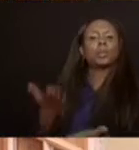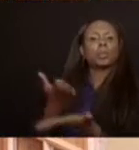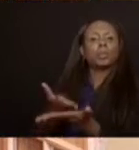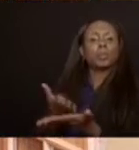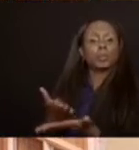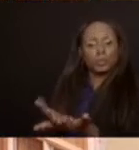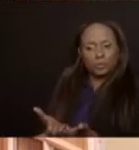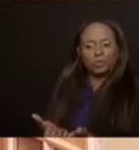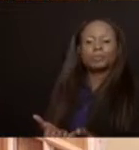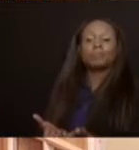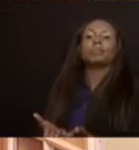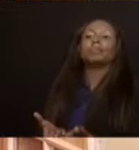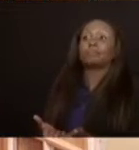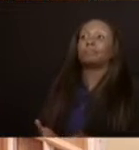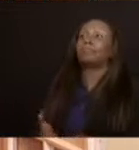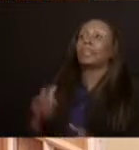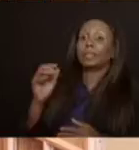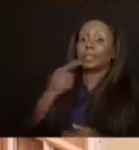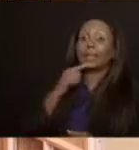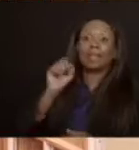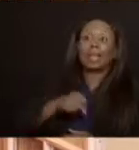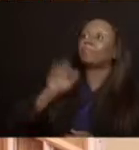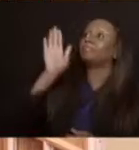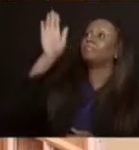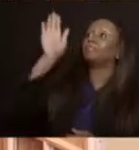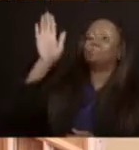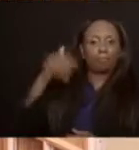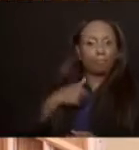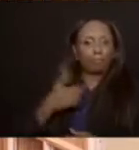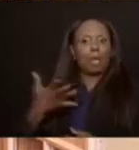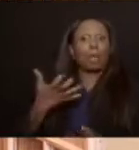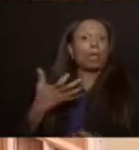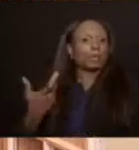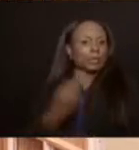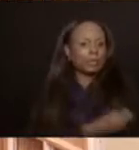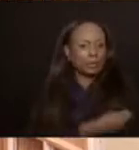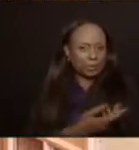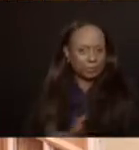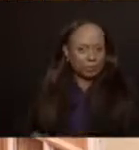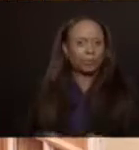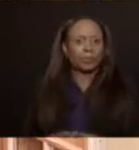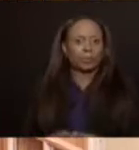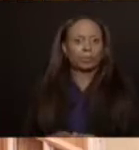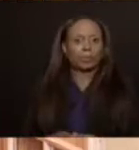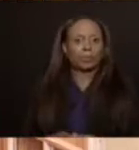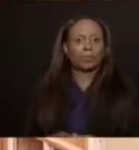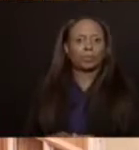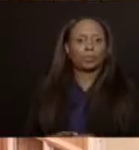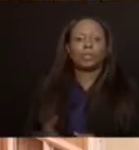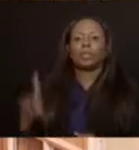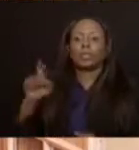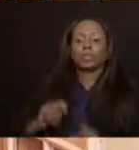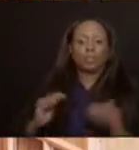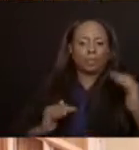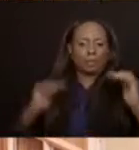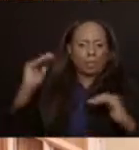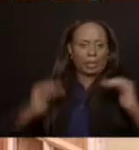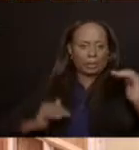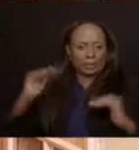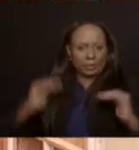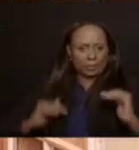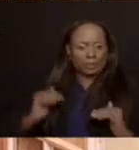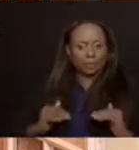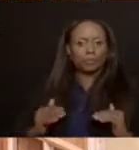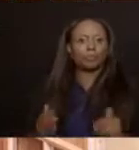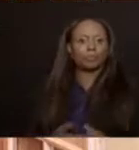not prepared to have others also infect them because they're unvaccinated. And we have to strike the balance. And we believe that